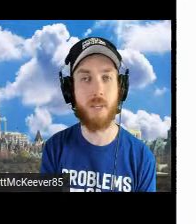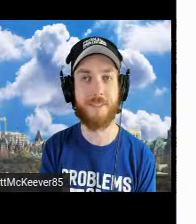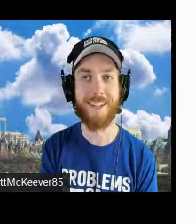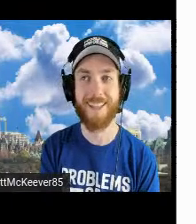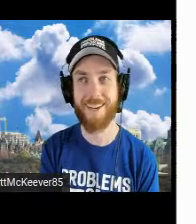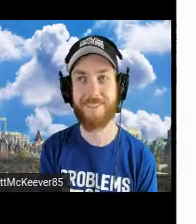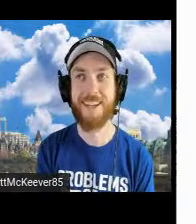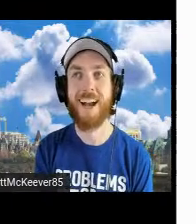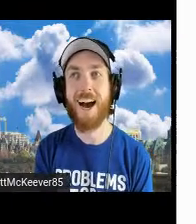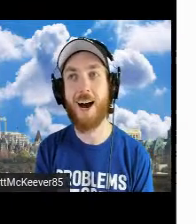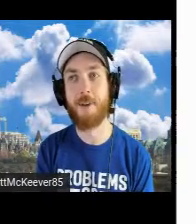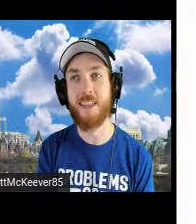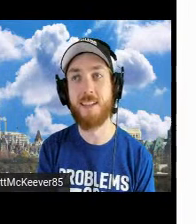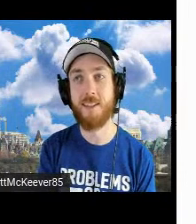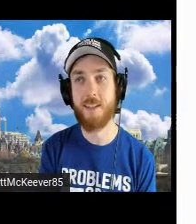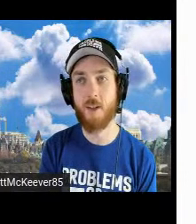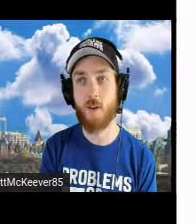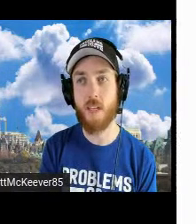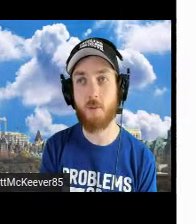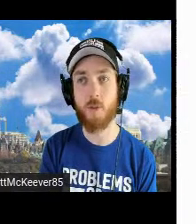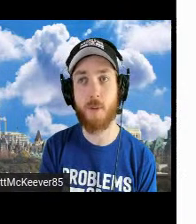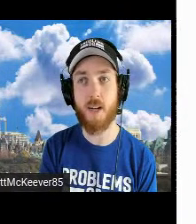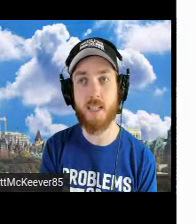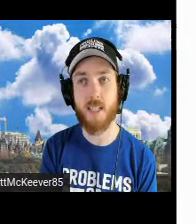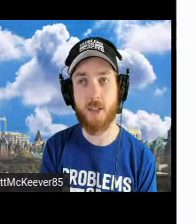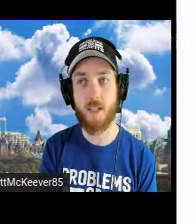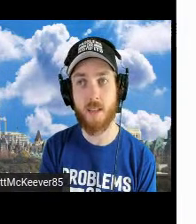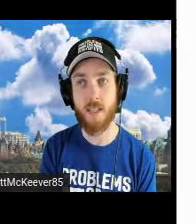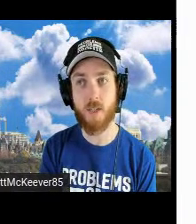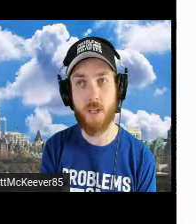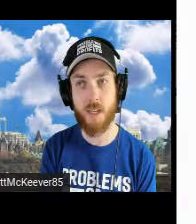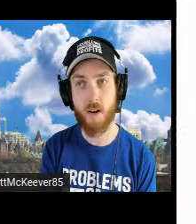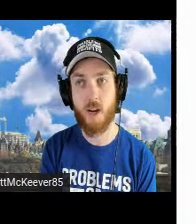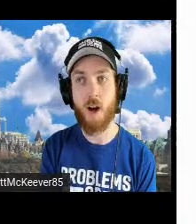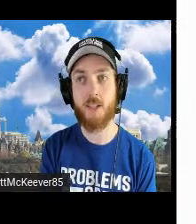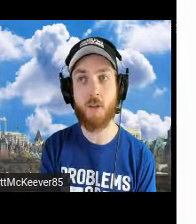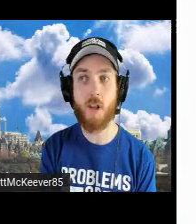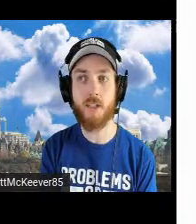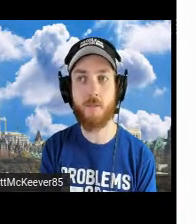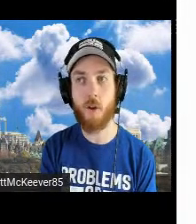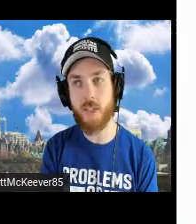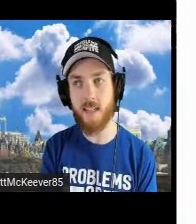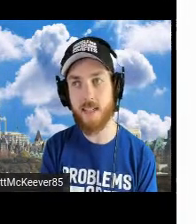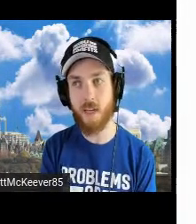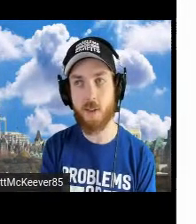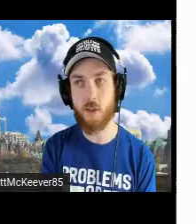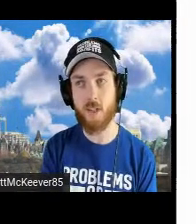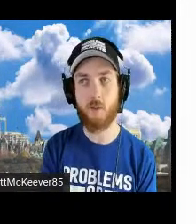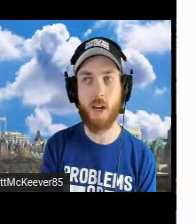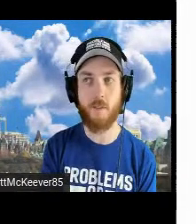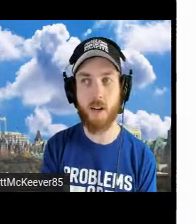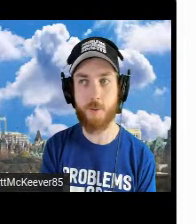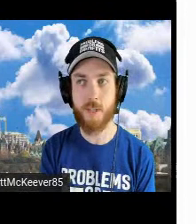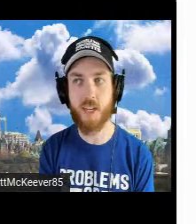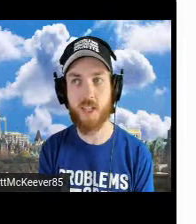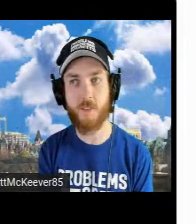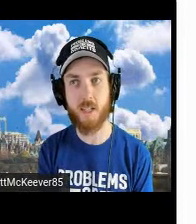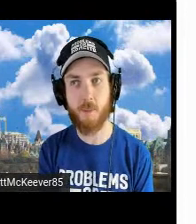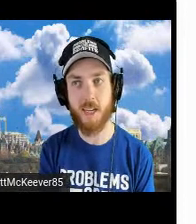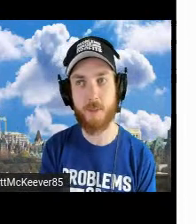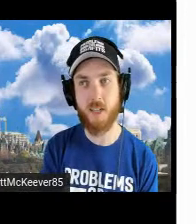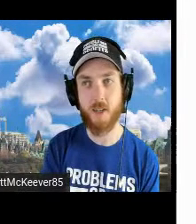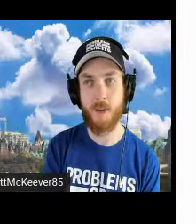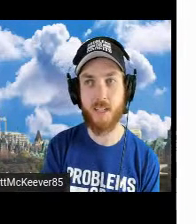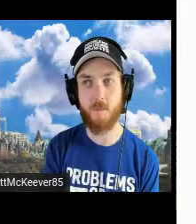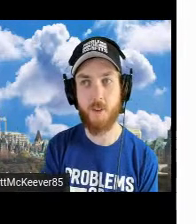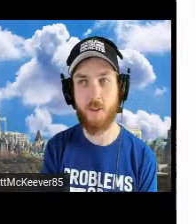of them even lived. And then, you know, he was responding essentially to this tweet here. Also, lots of low status males who also love arguing against face